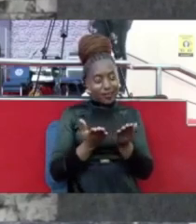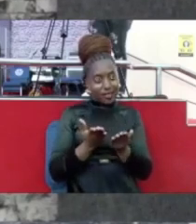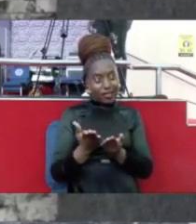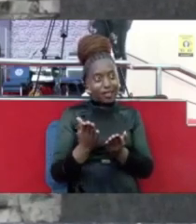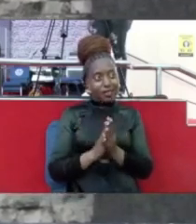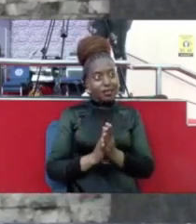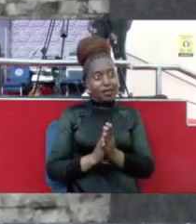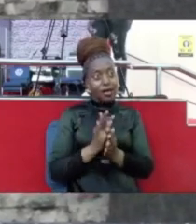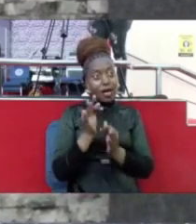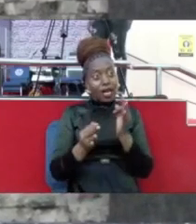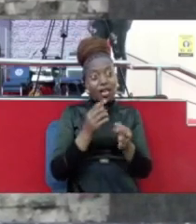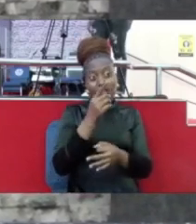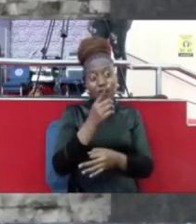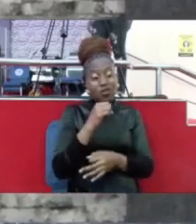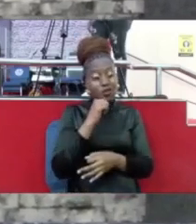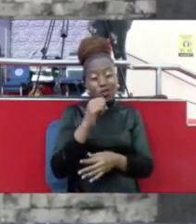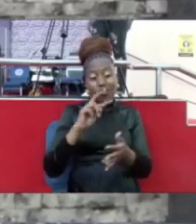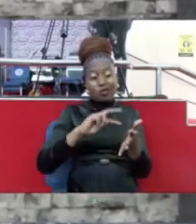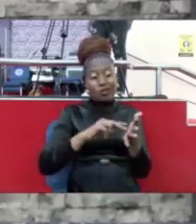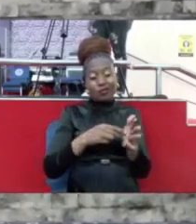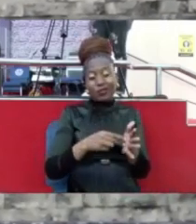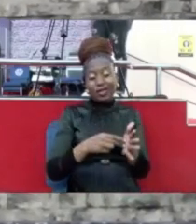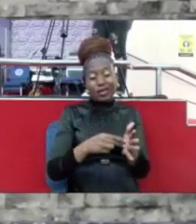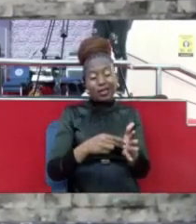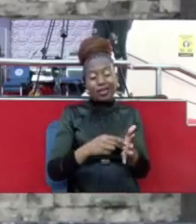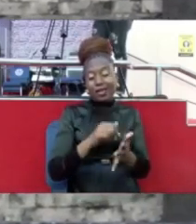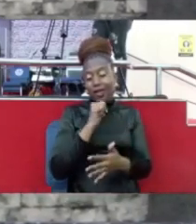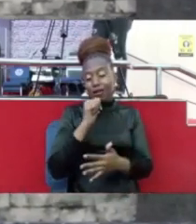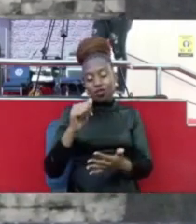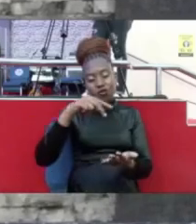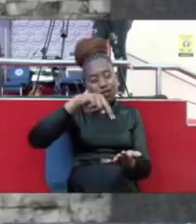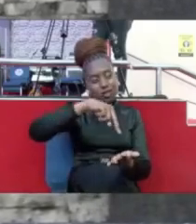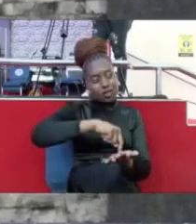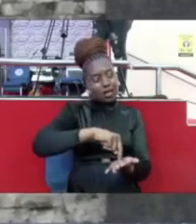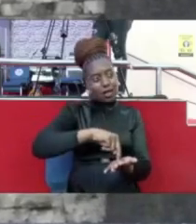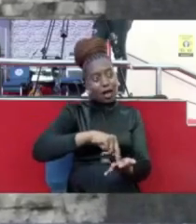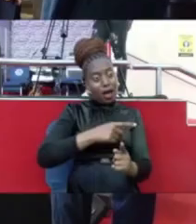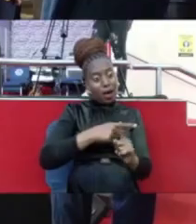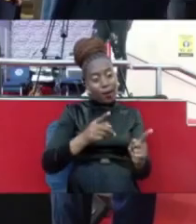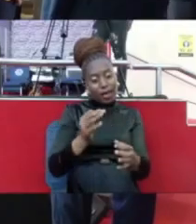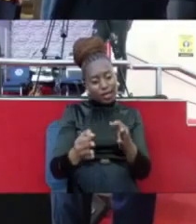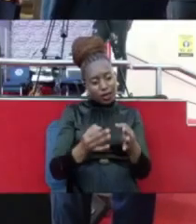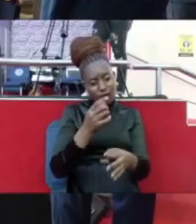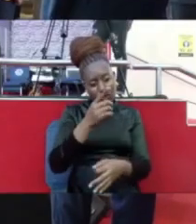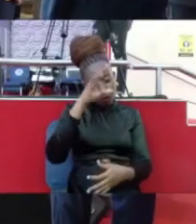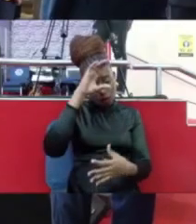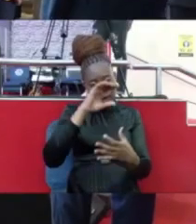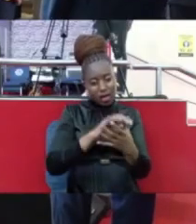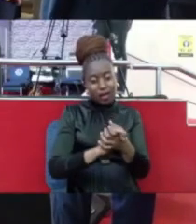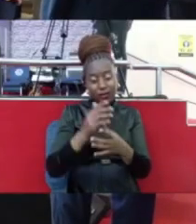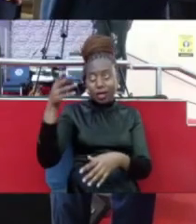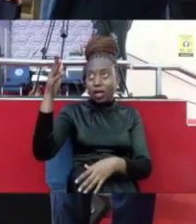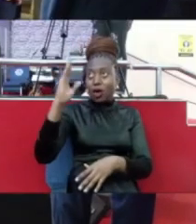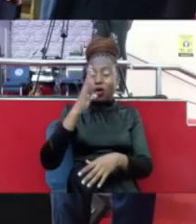if you don't mean it, don't stand. But if you believe that God wants this church